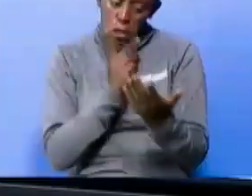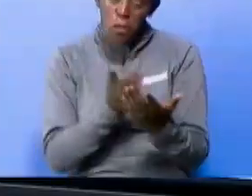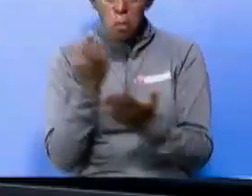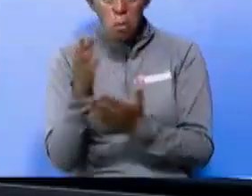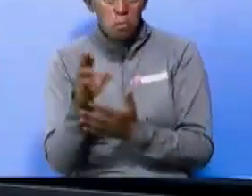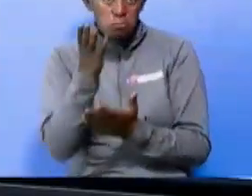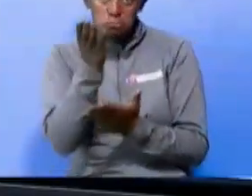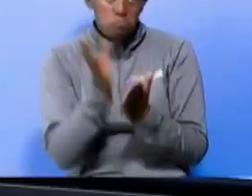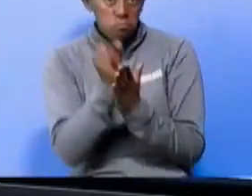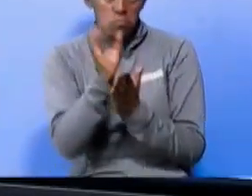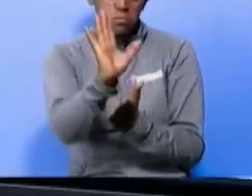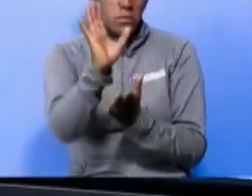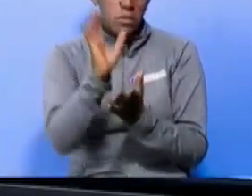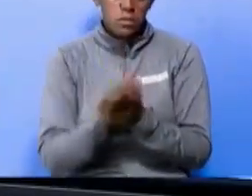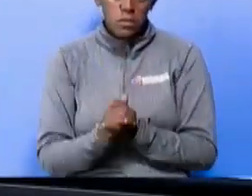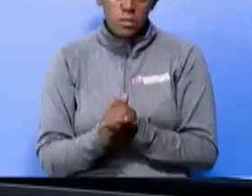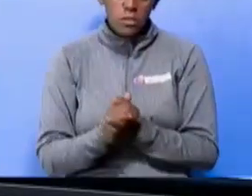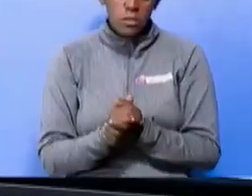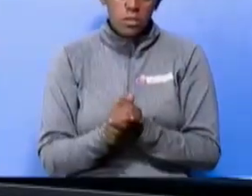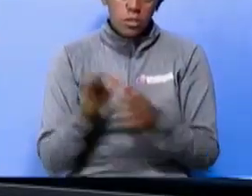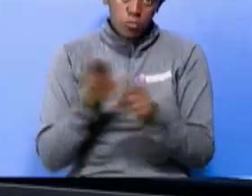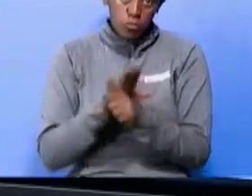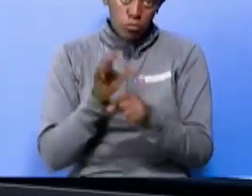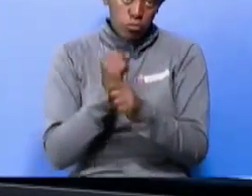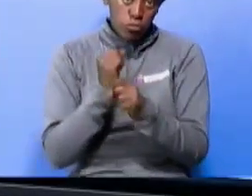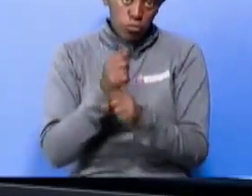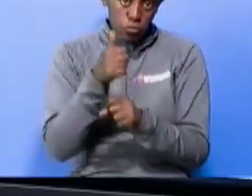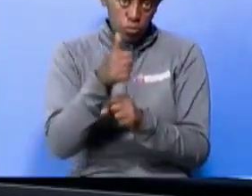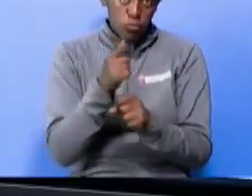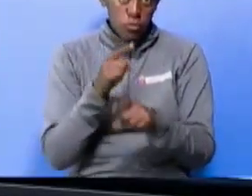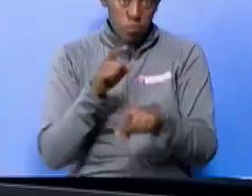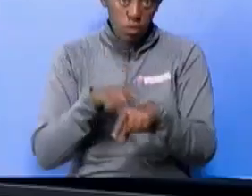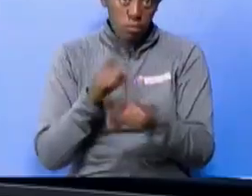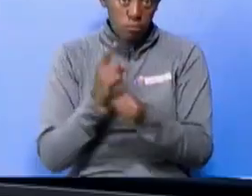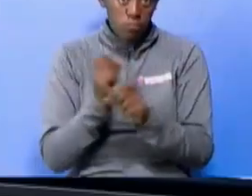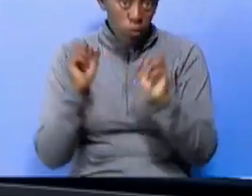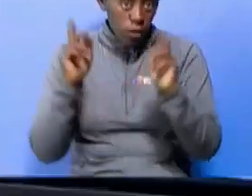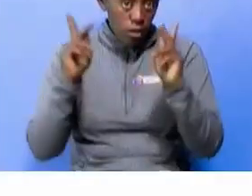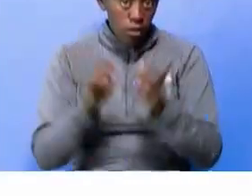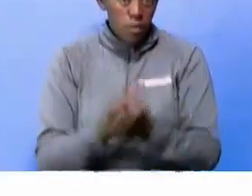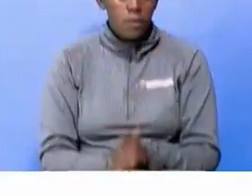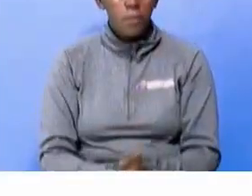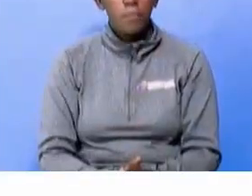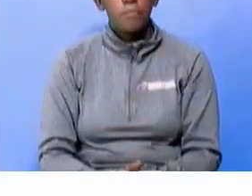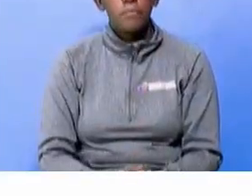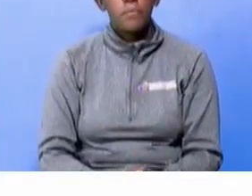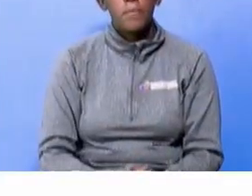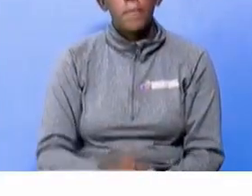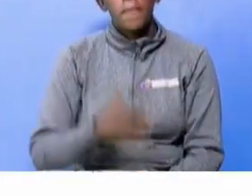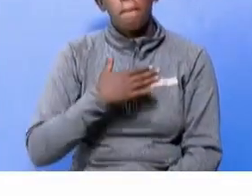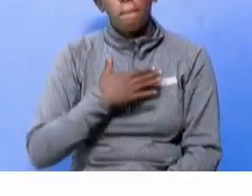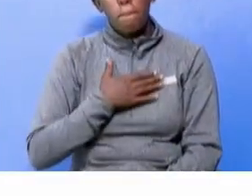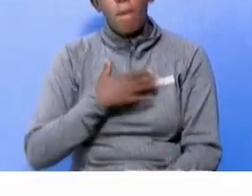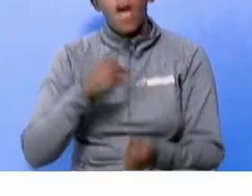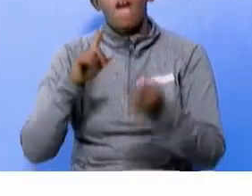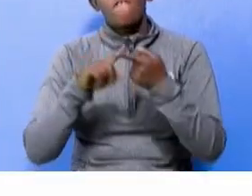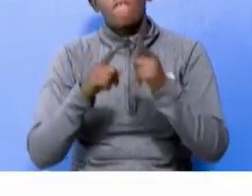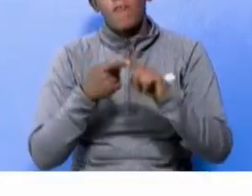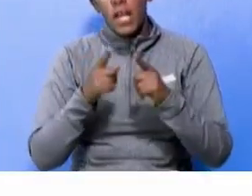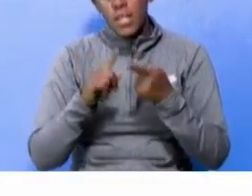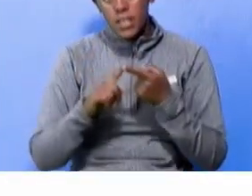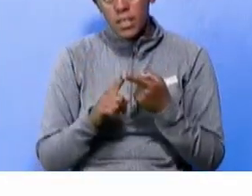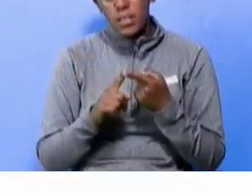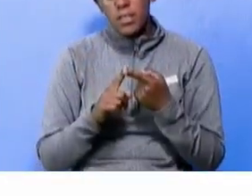kind of source to finish your job on the right time. Right? My friend